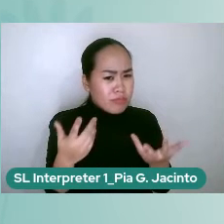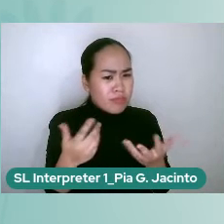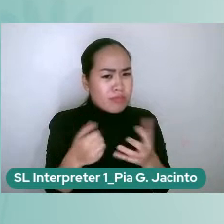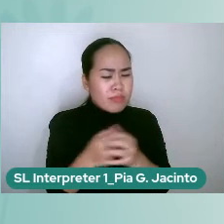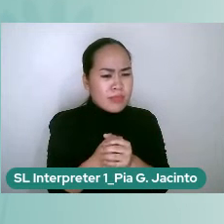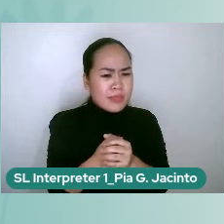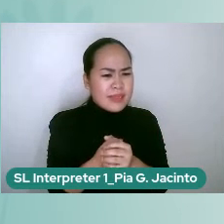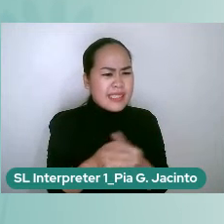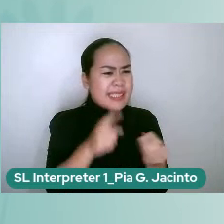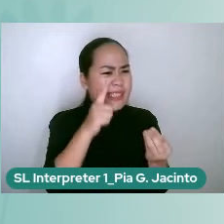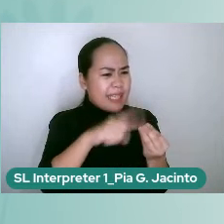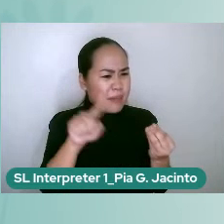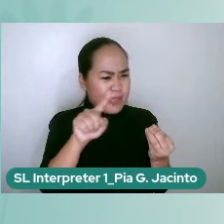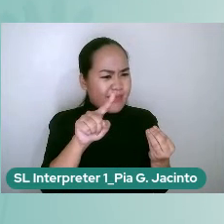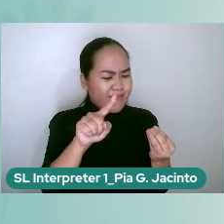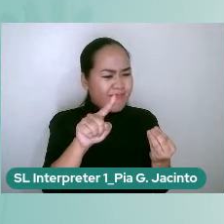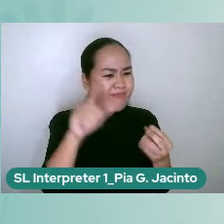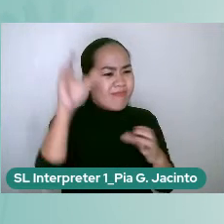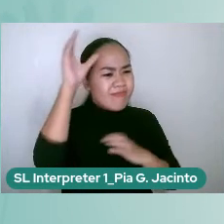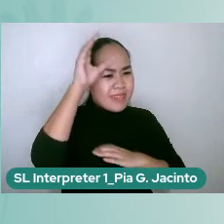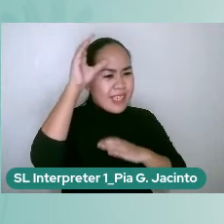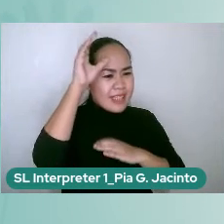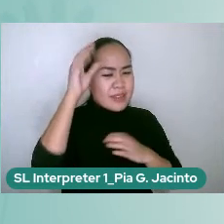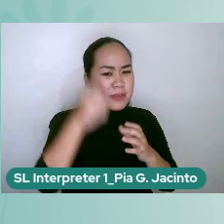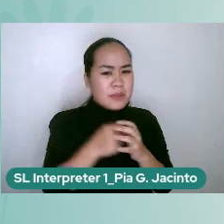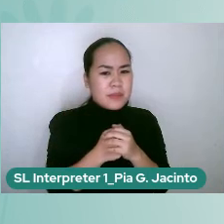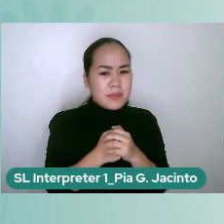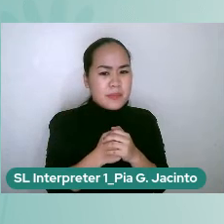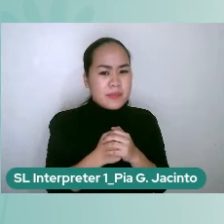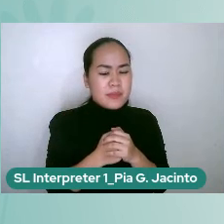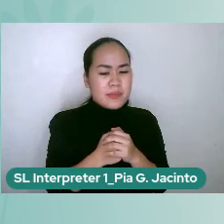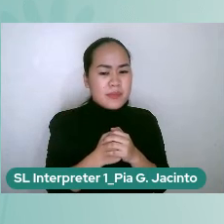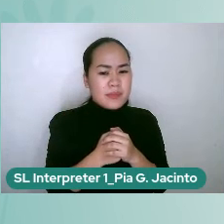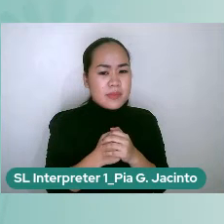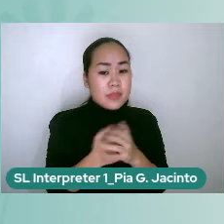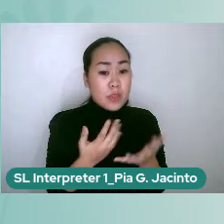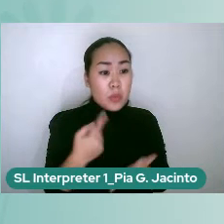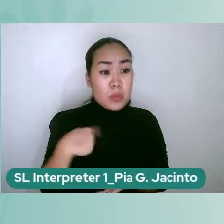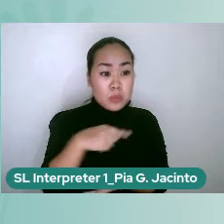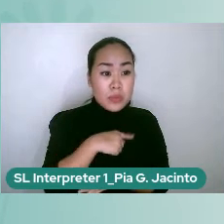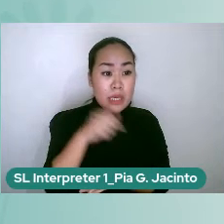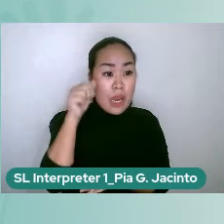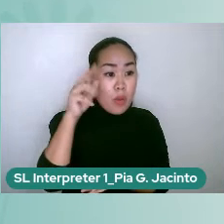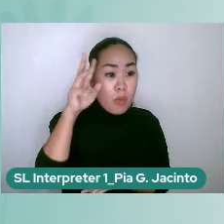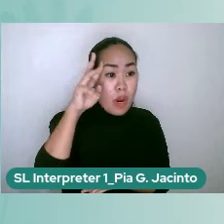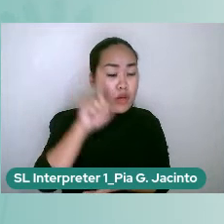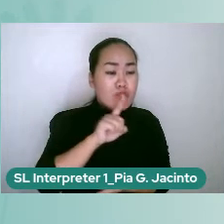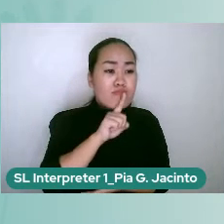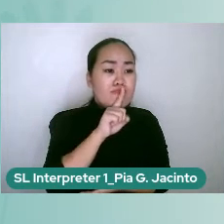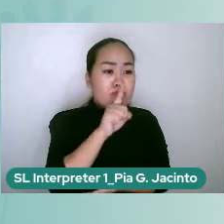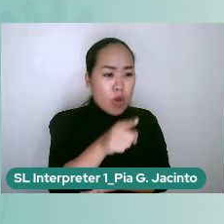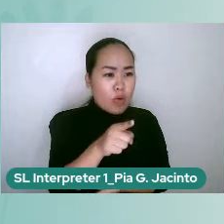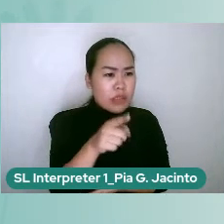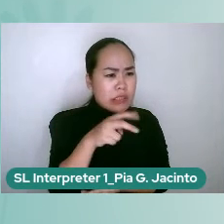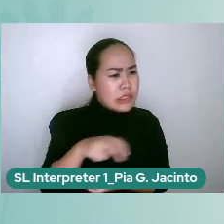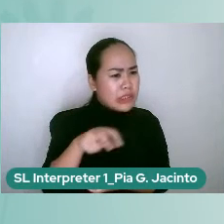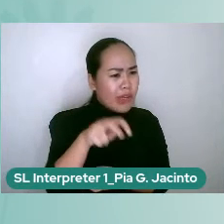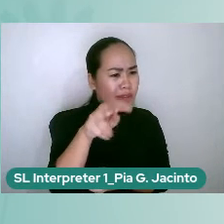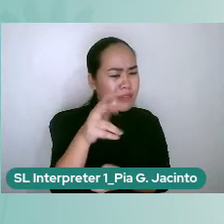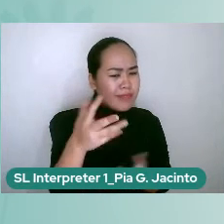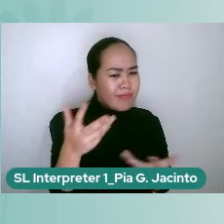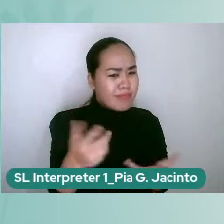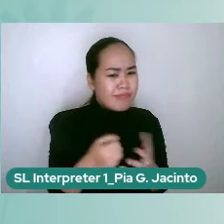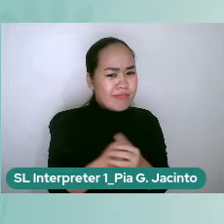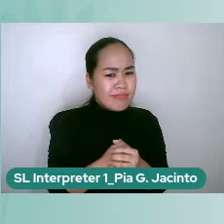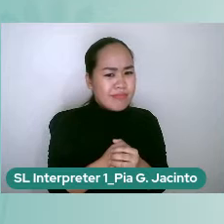elimination. From there, implementation has begun. We know this is going to be a journey. There are targets for 2030,